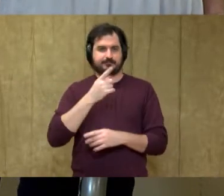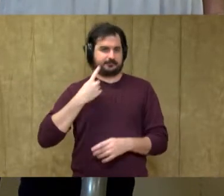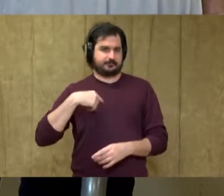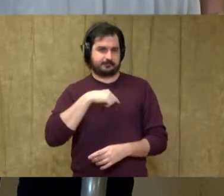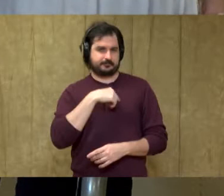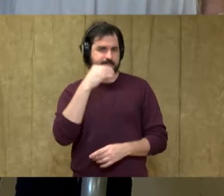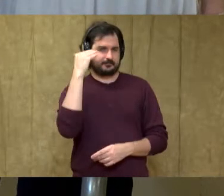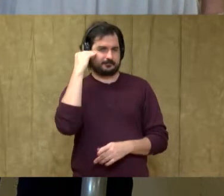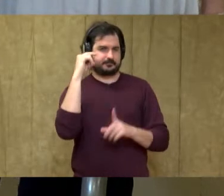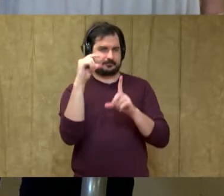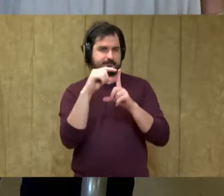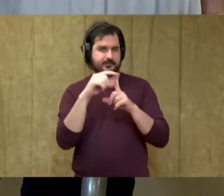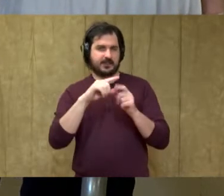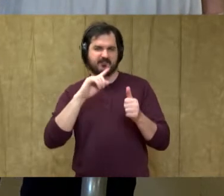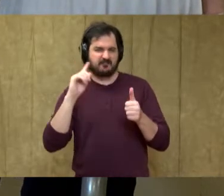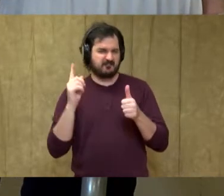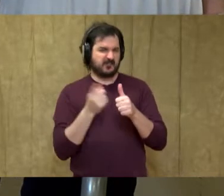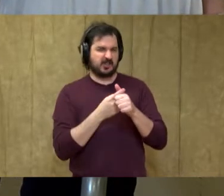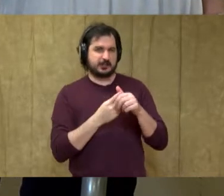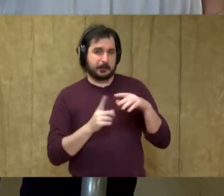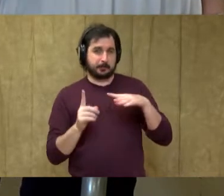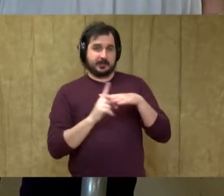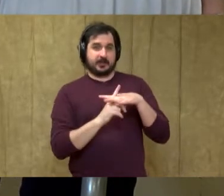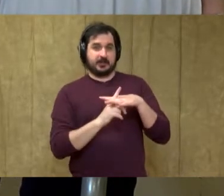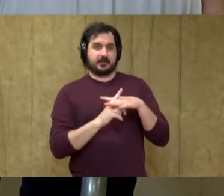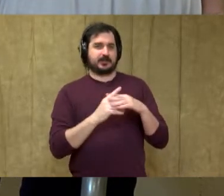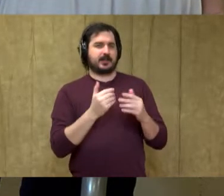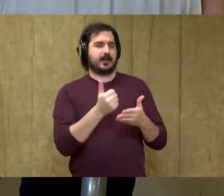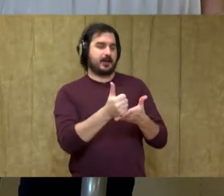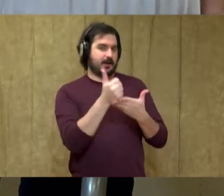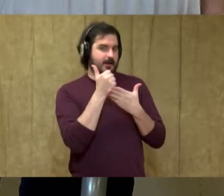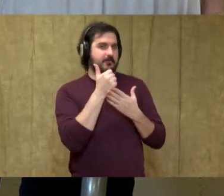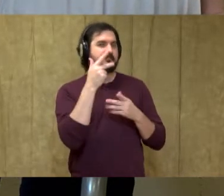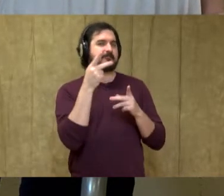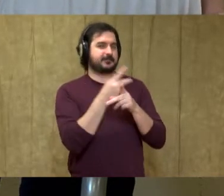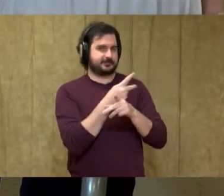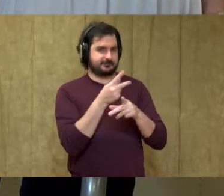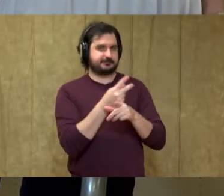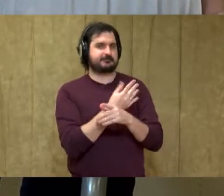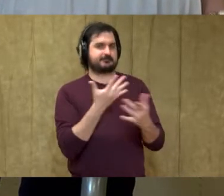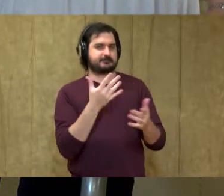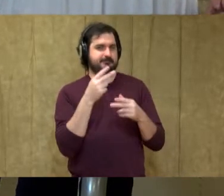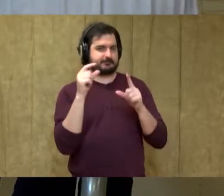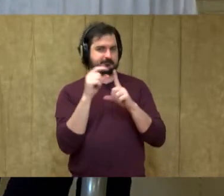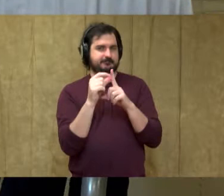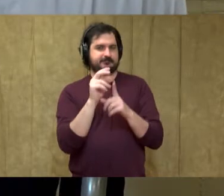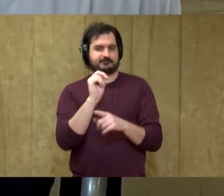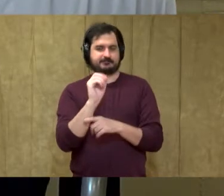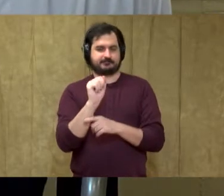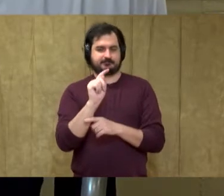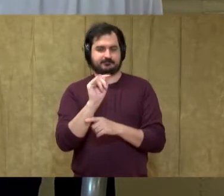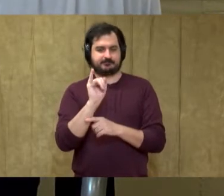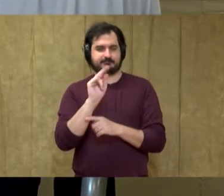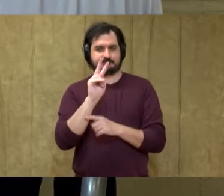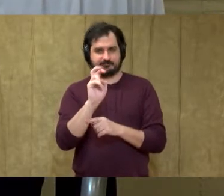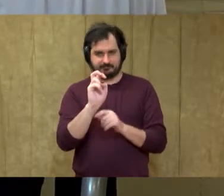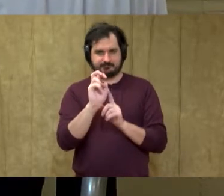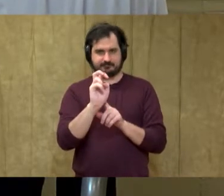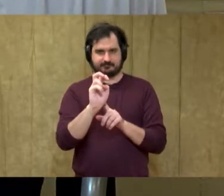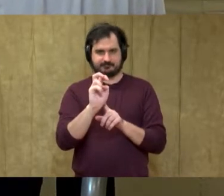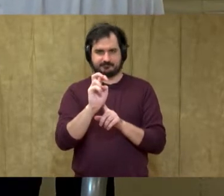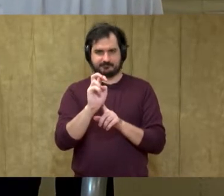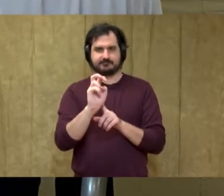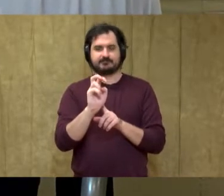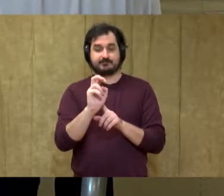what the word native means. So a native is where you derive from or where